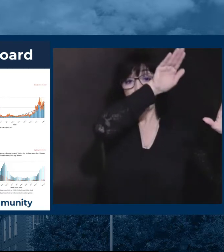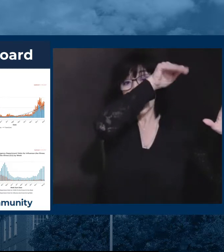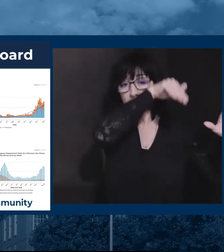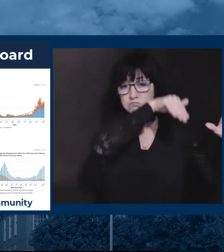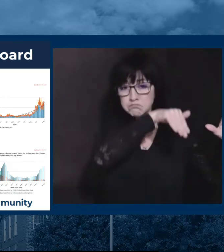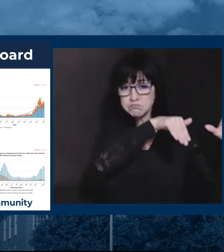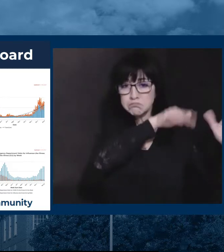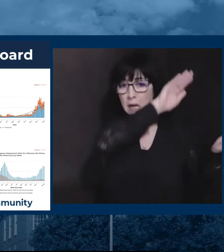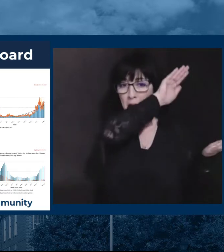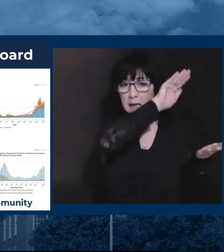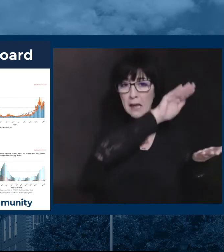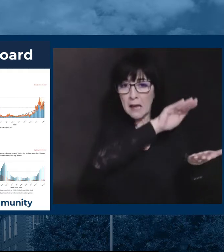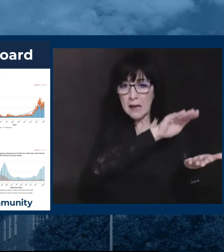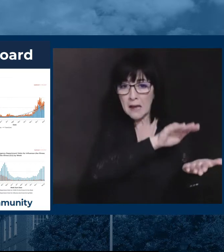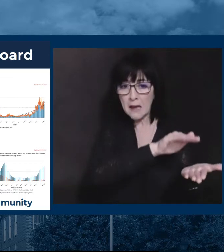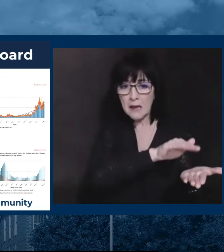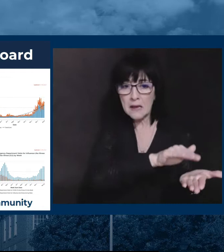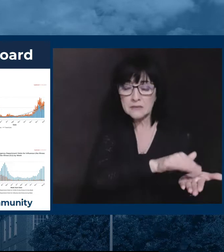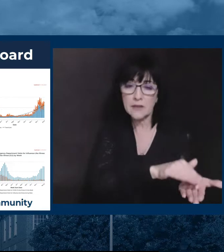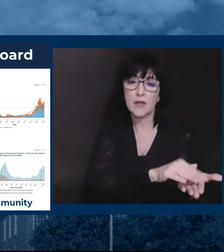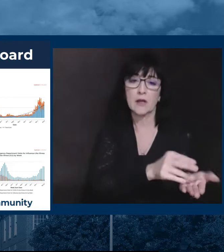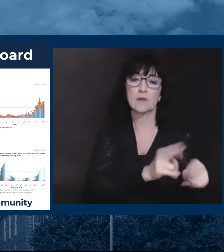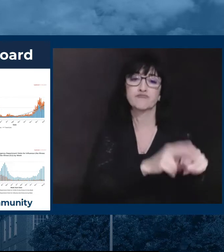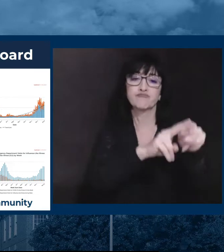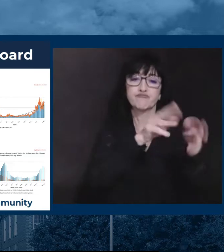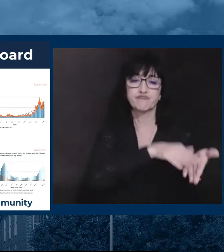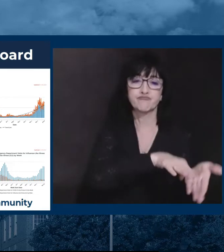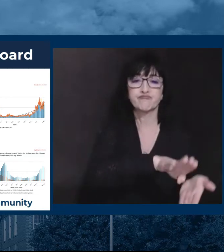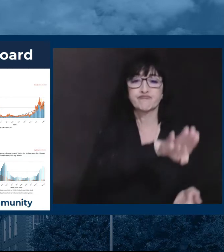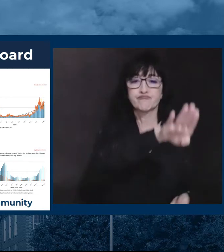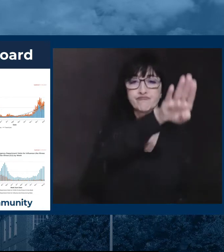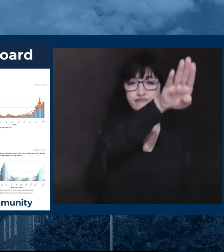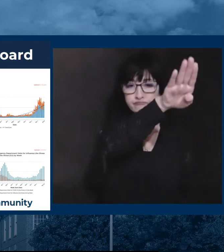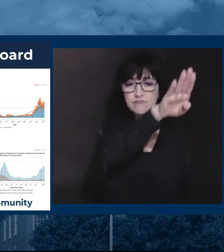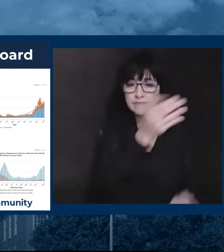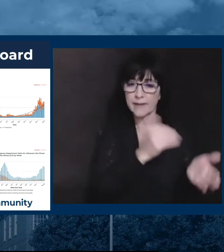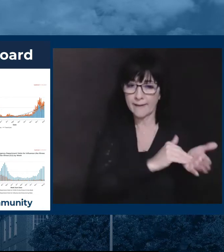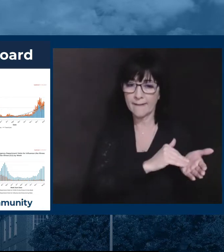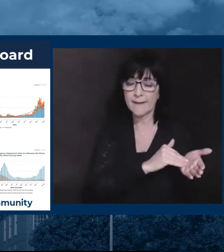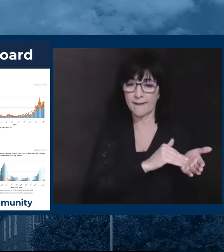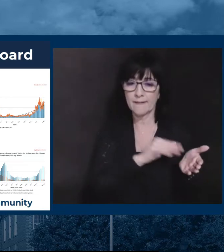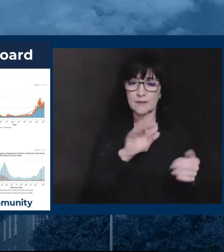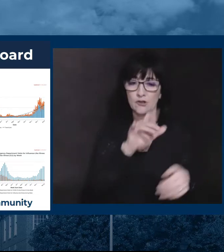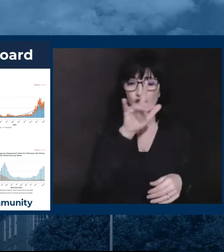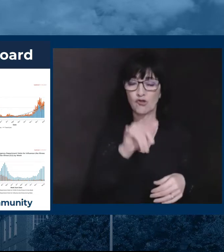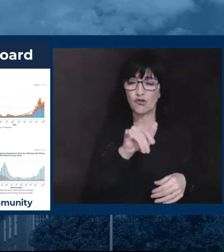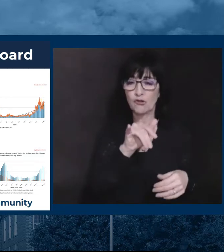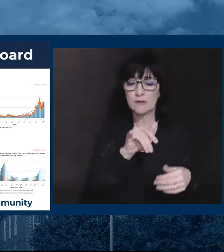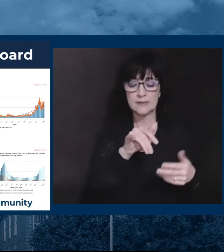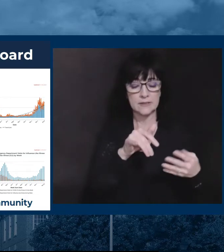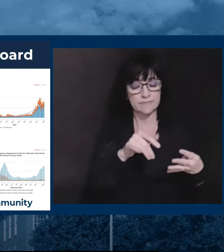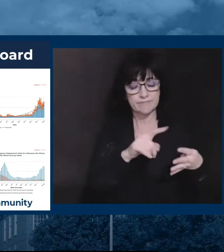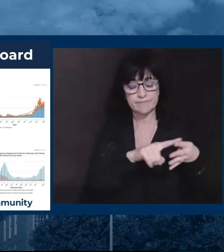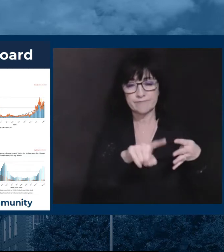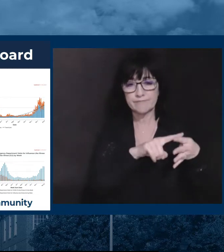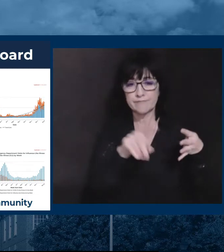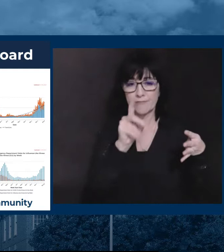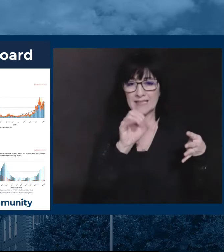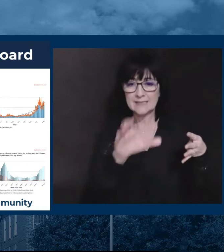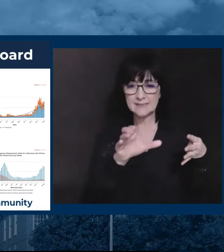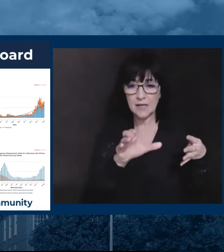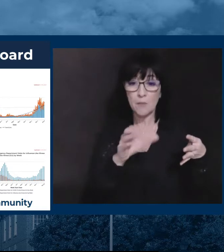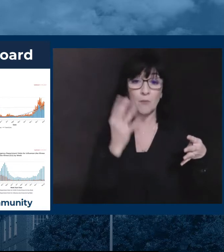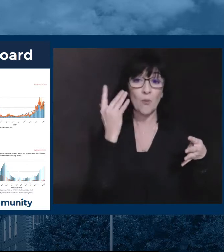27th to be exact, and then a run up in hospitalizations starting in early December after the